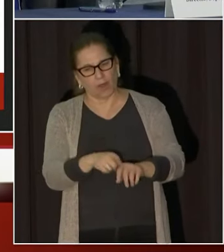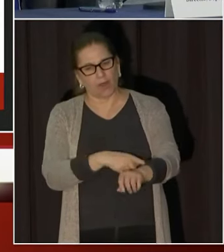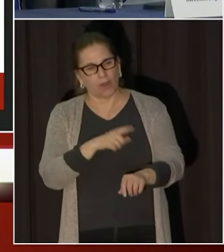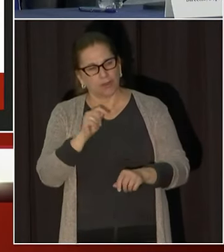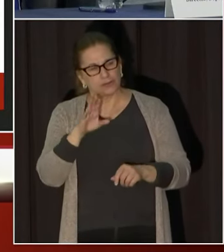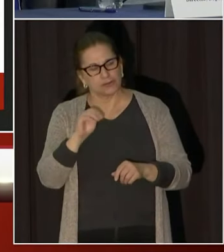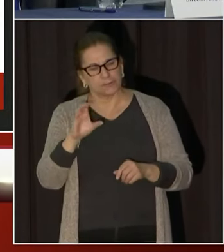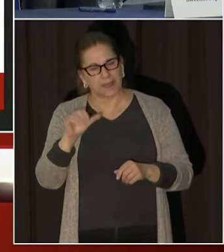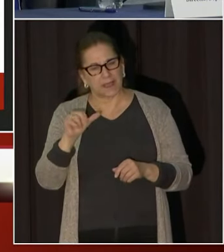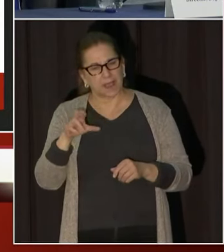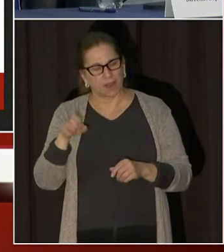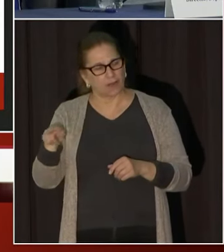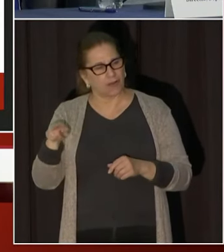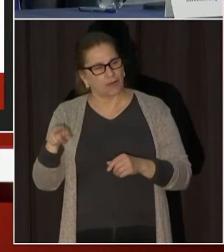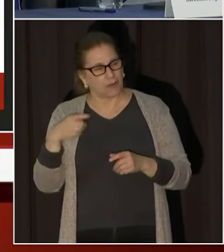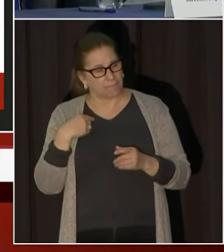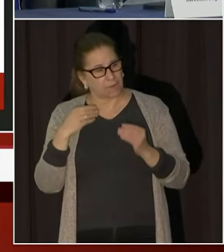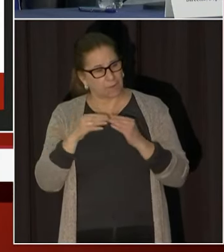updated chart